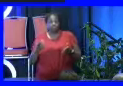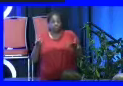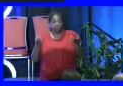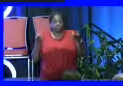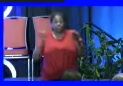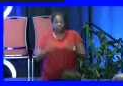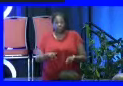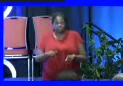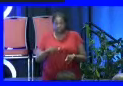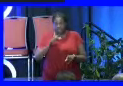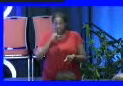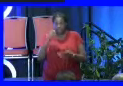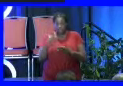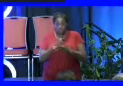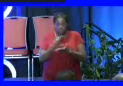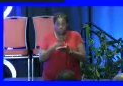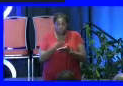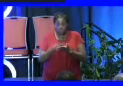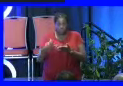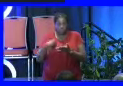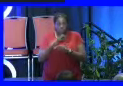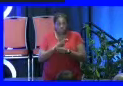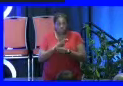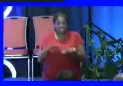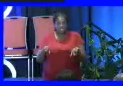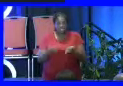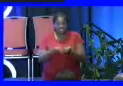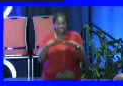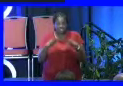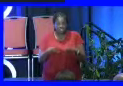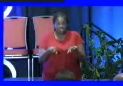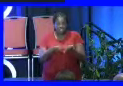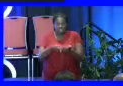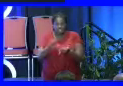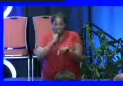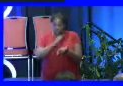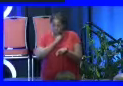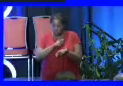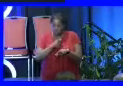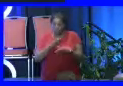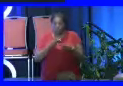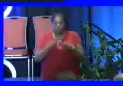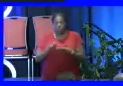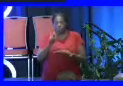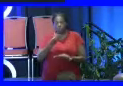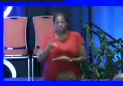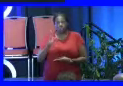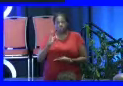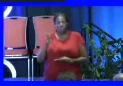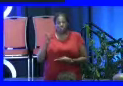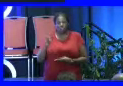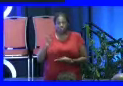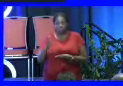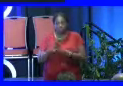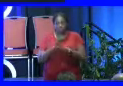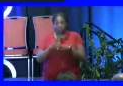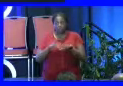coincidentally, and I'm not getting any money from them, we are using the same vendor that Arizona is. which is Green River, and we were able to use open